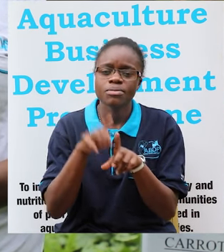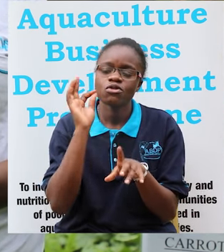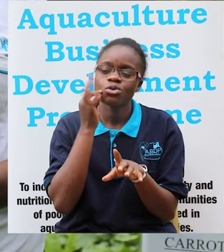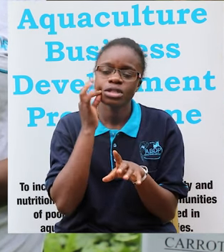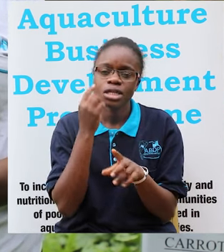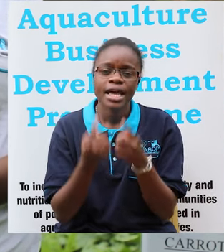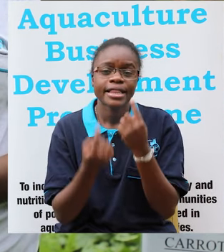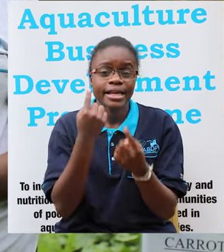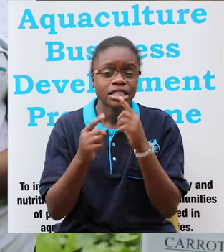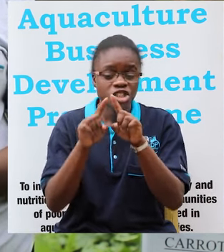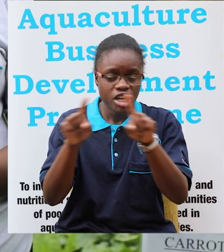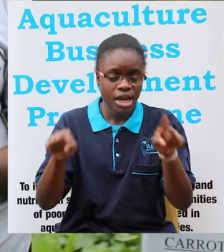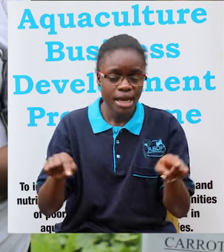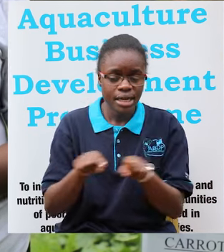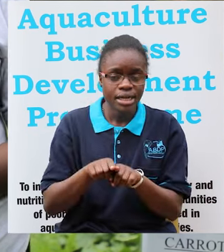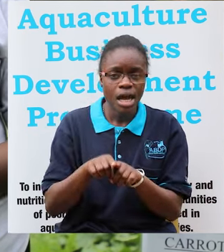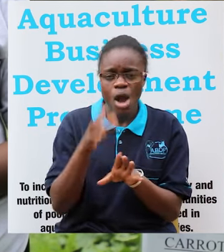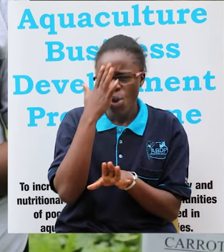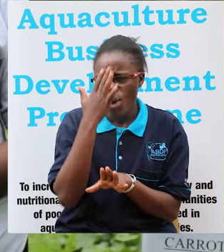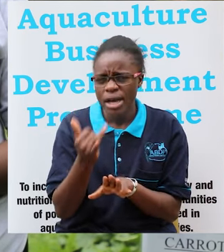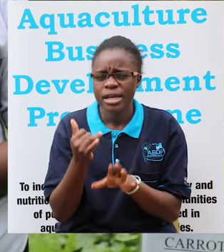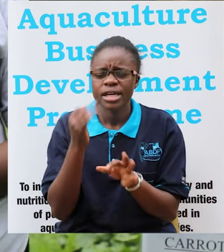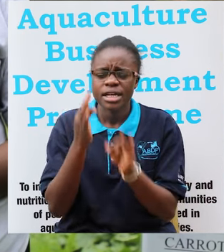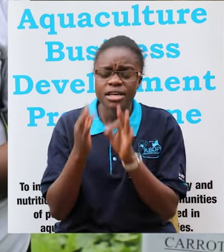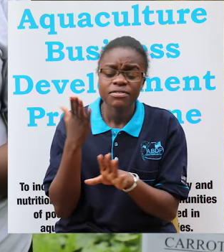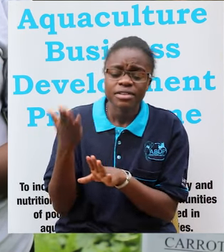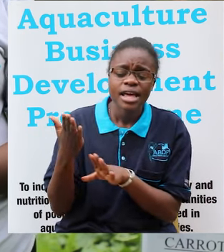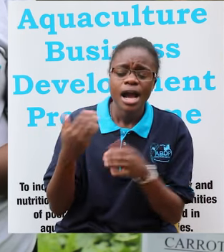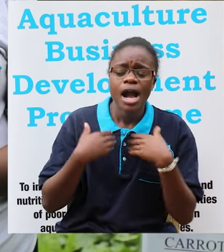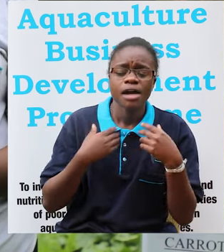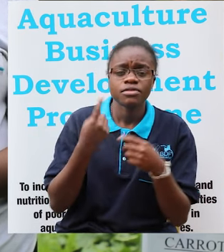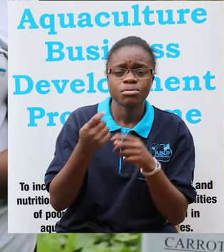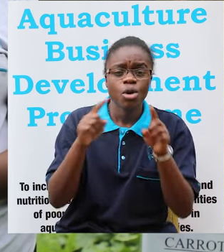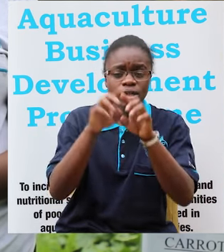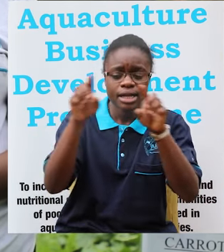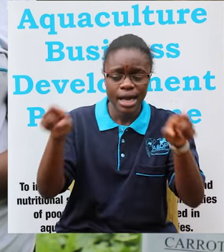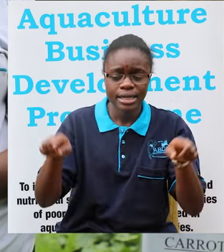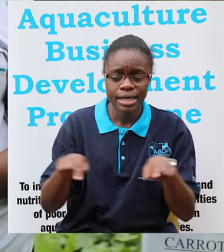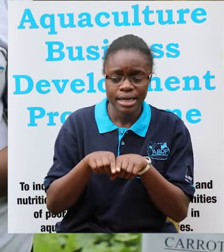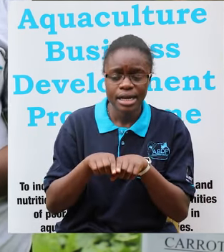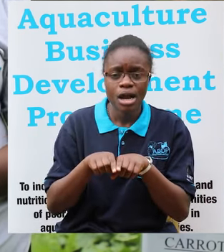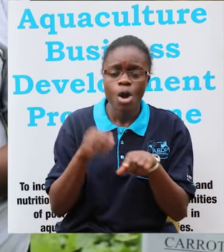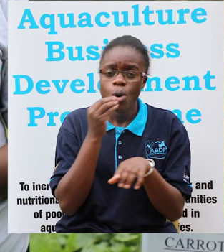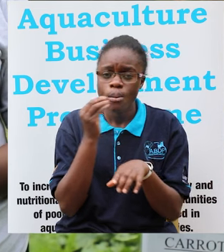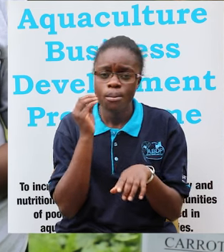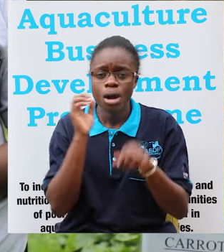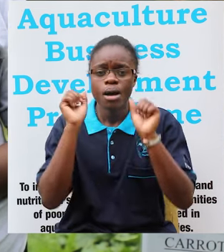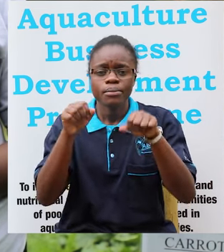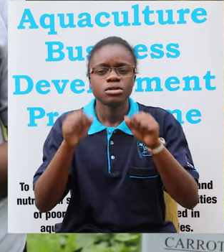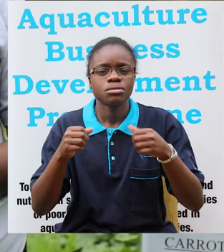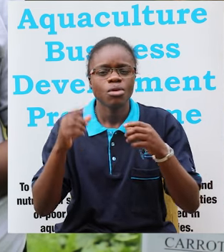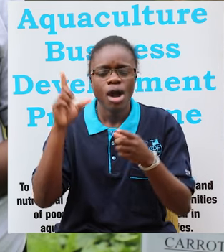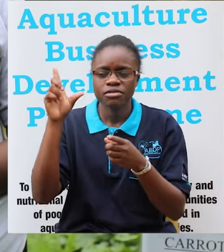their kitchen gardens so that they are available for household production. They are cheaper.